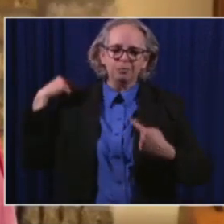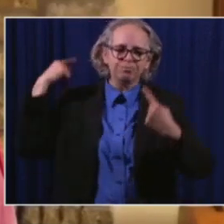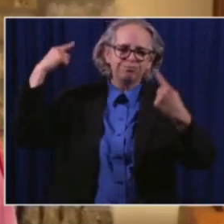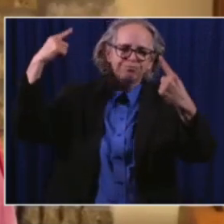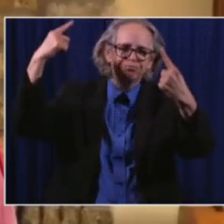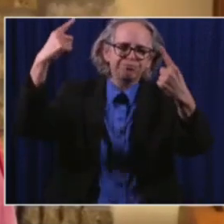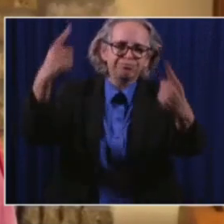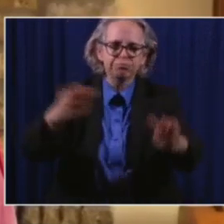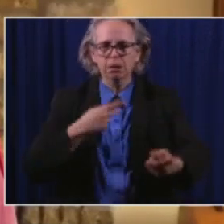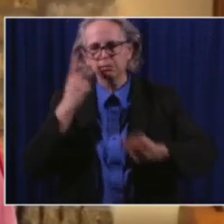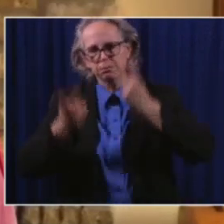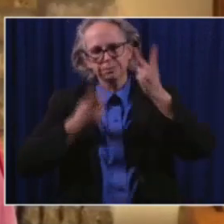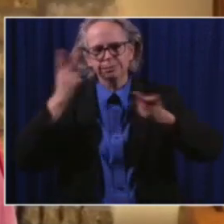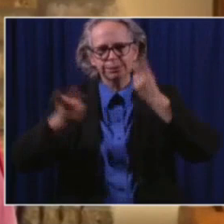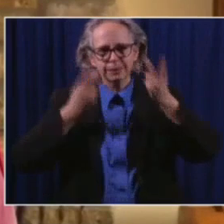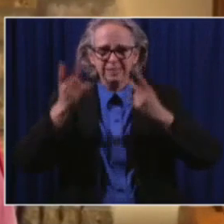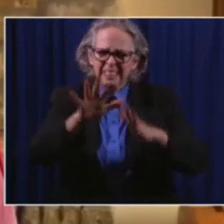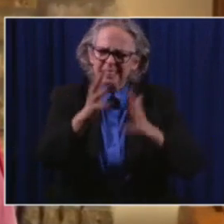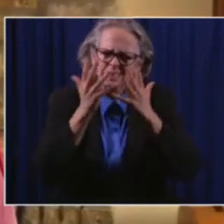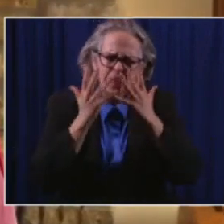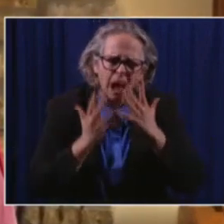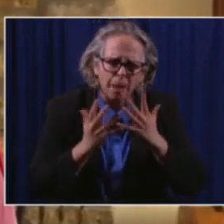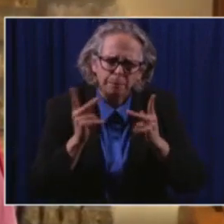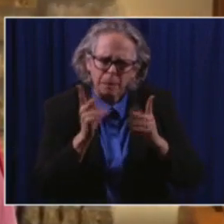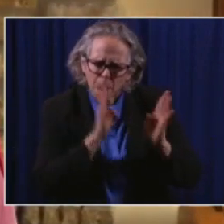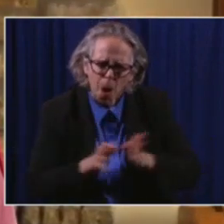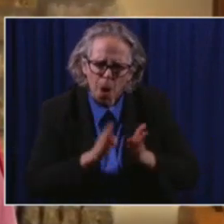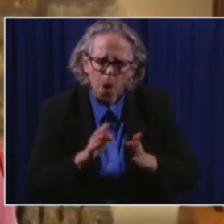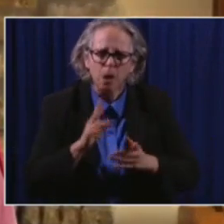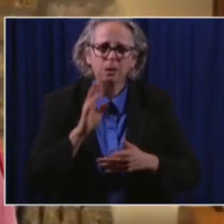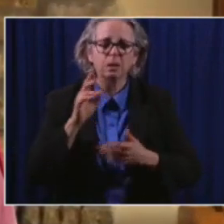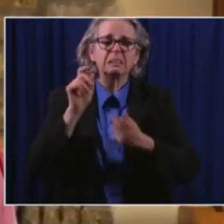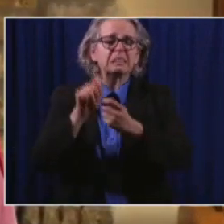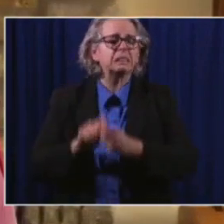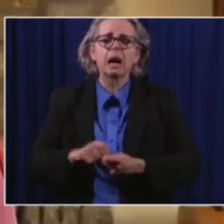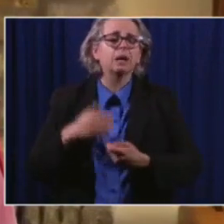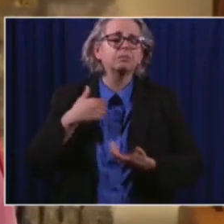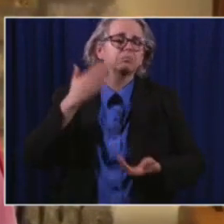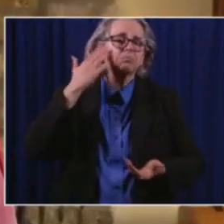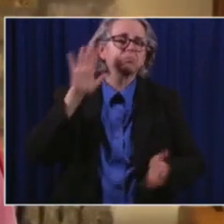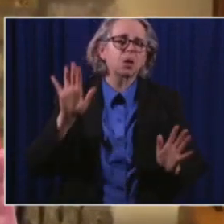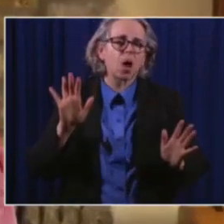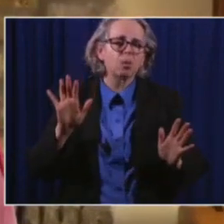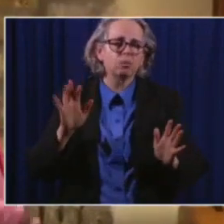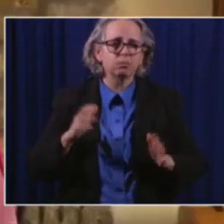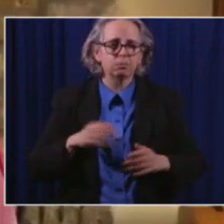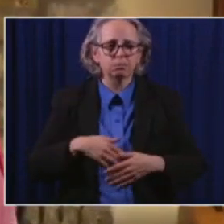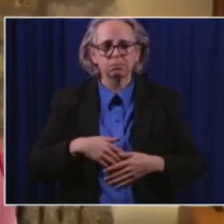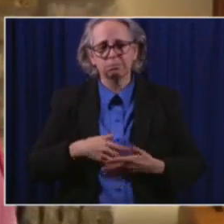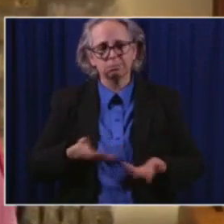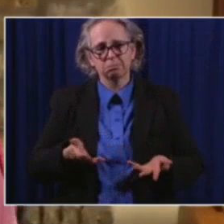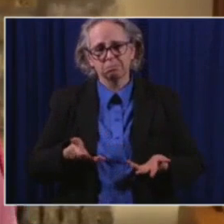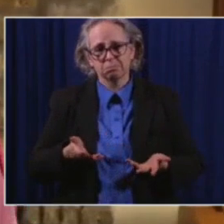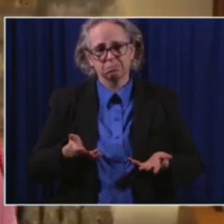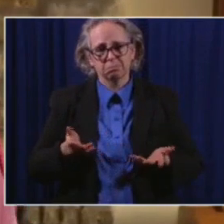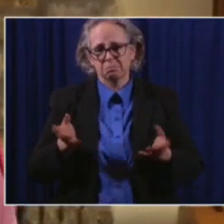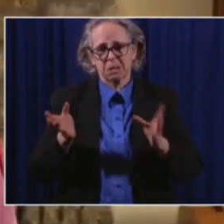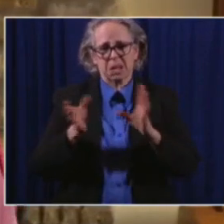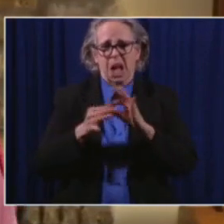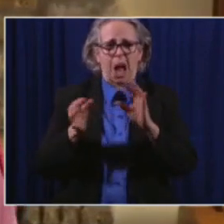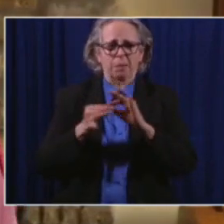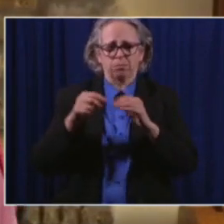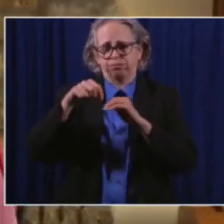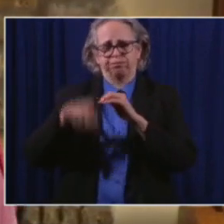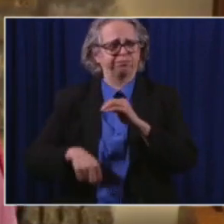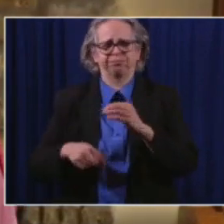It's a sad thing. Again, I don't know any of the details of this, so I'm not going to comment on the